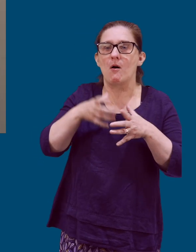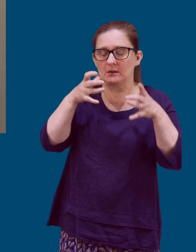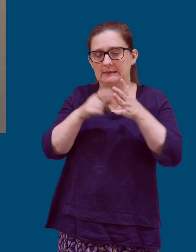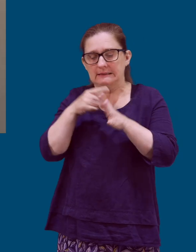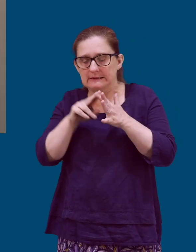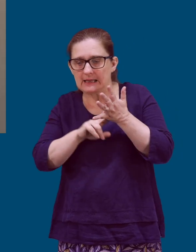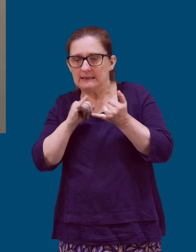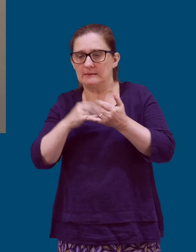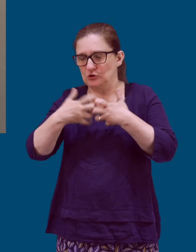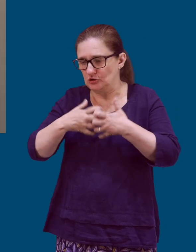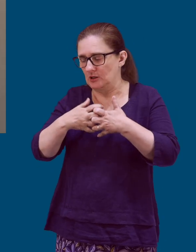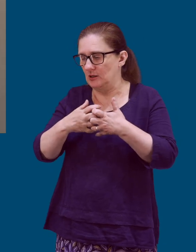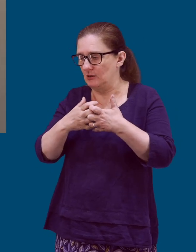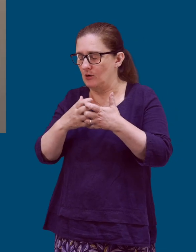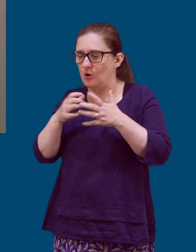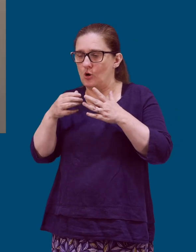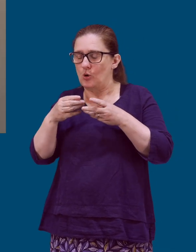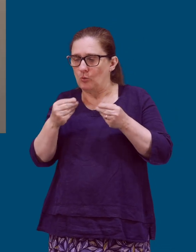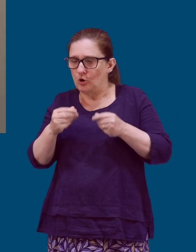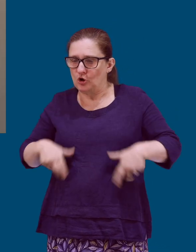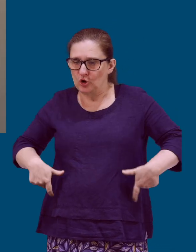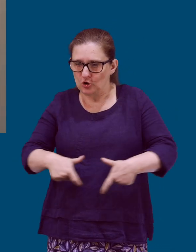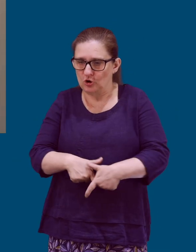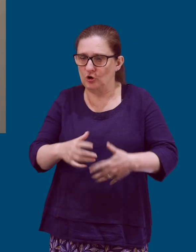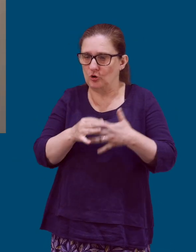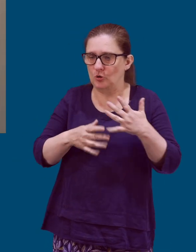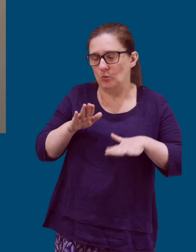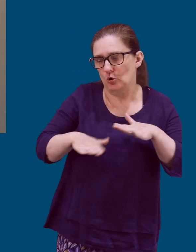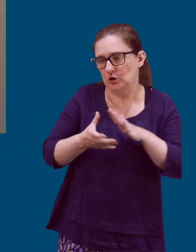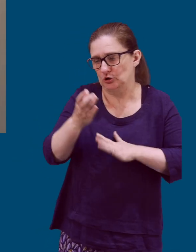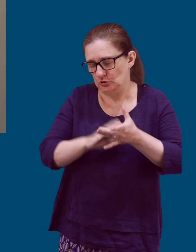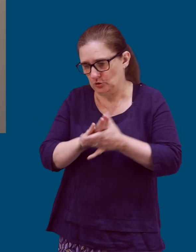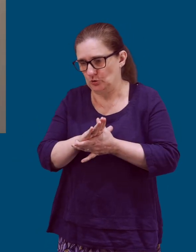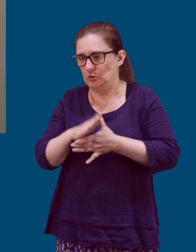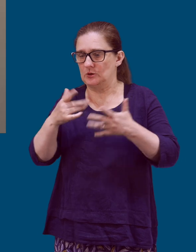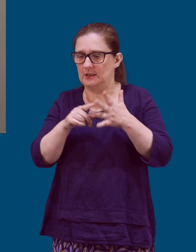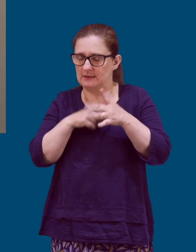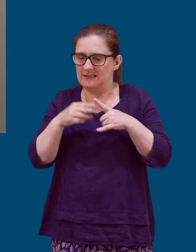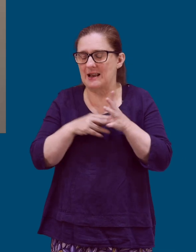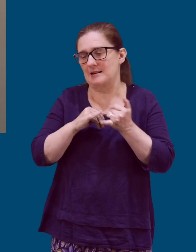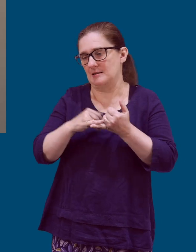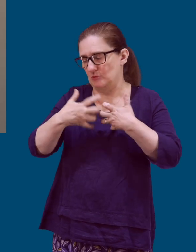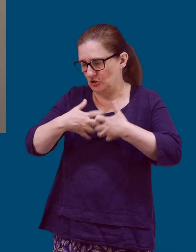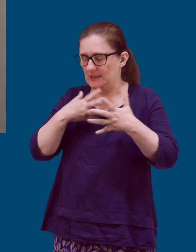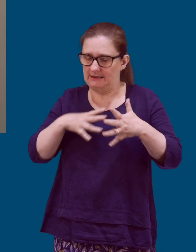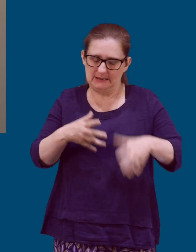machine, spare batteries, woolen girdle, extra painkillers, walking shoes, TENS machine bag, spare TENS pads.